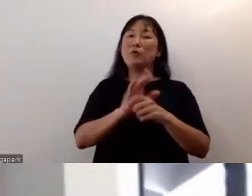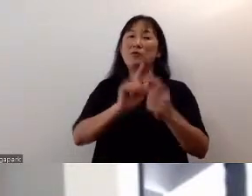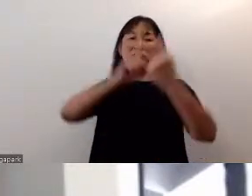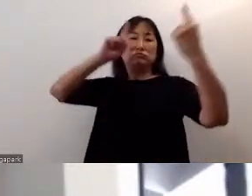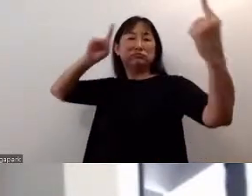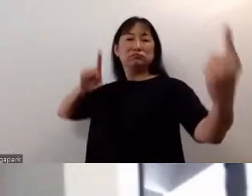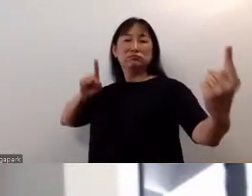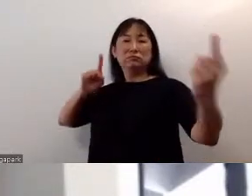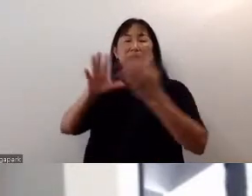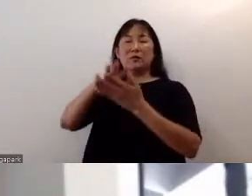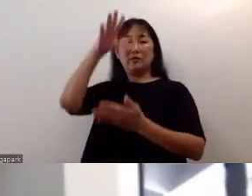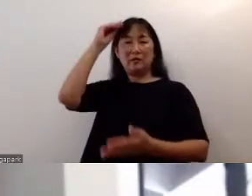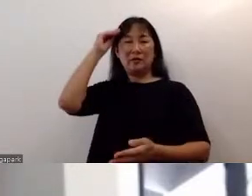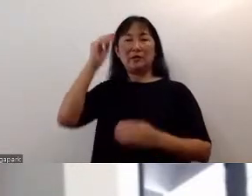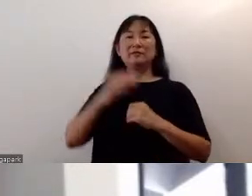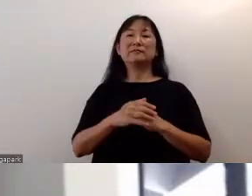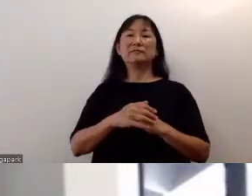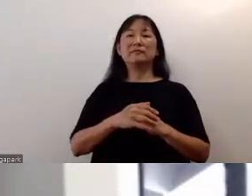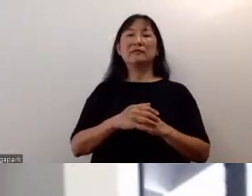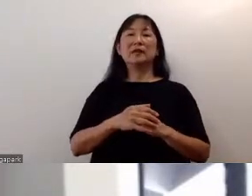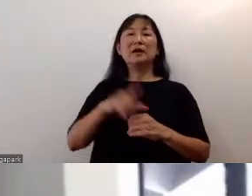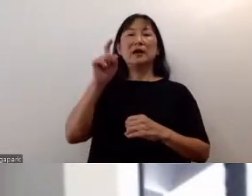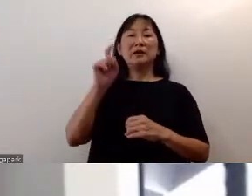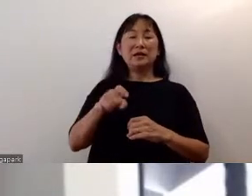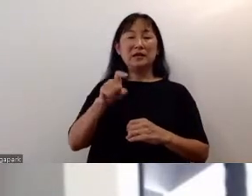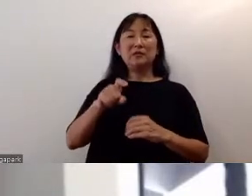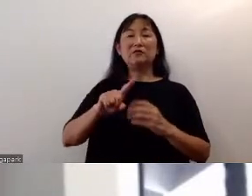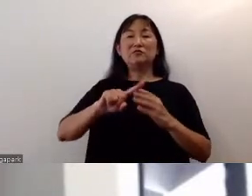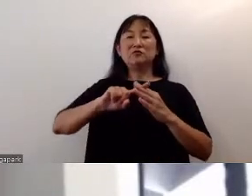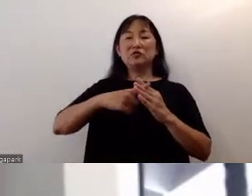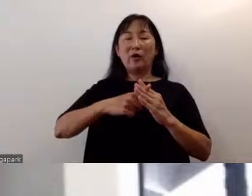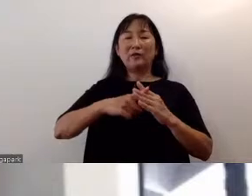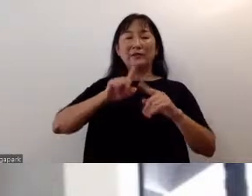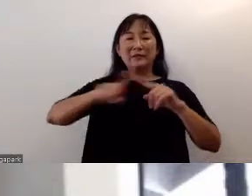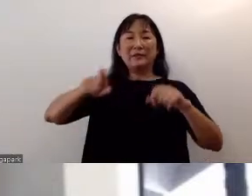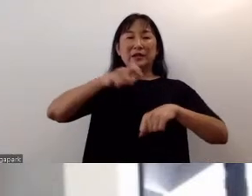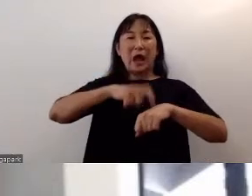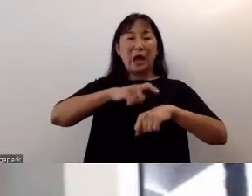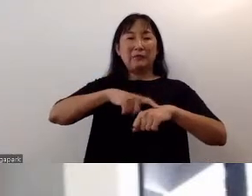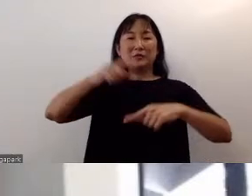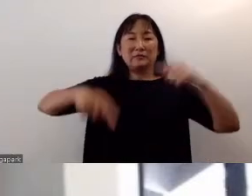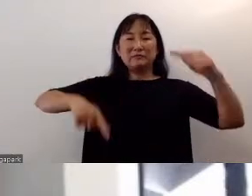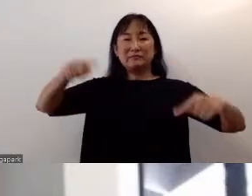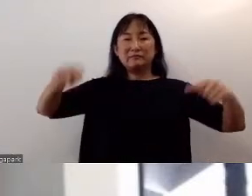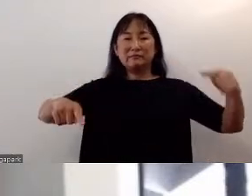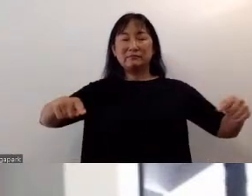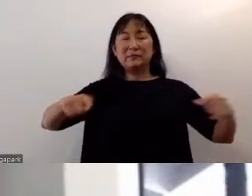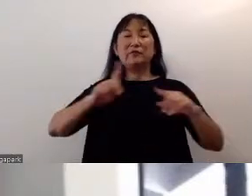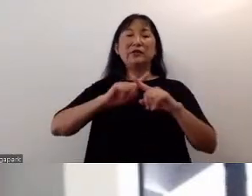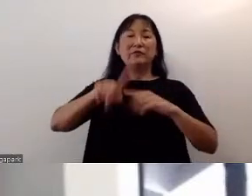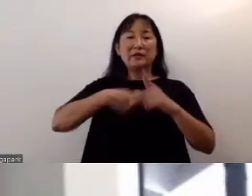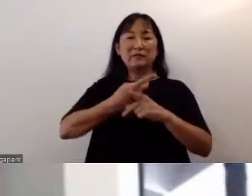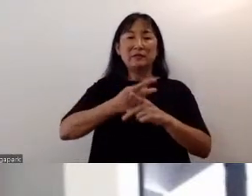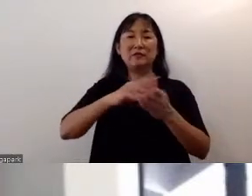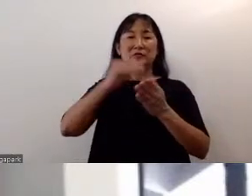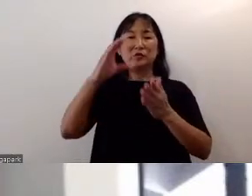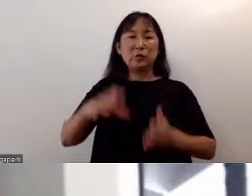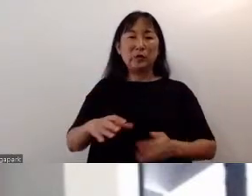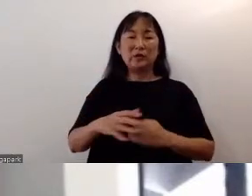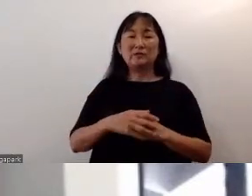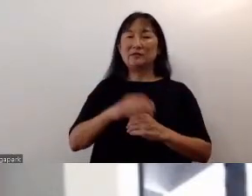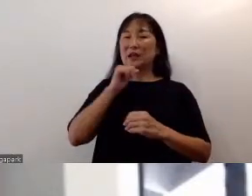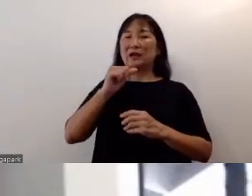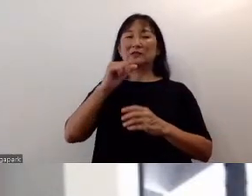do full distance learning. A need for a staggered start to the year for different student types. I can also share